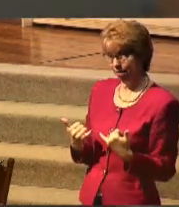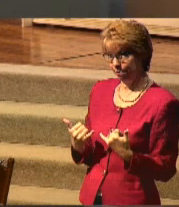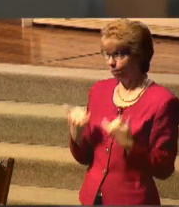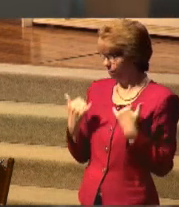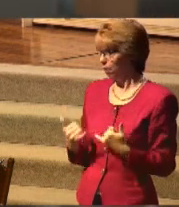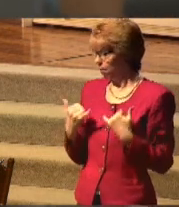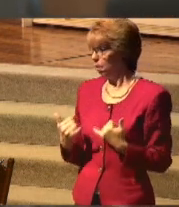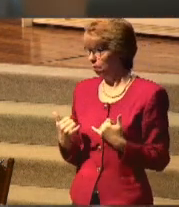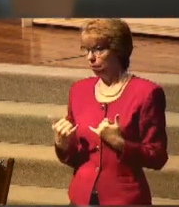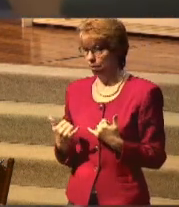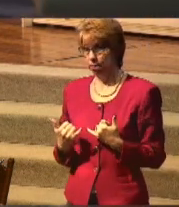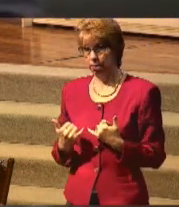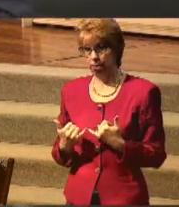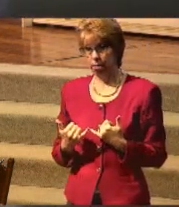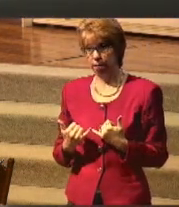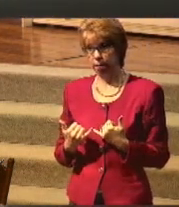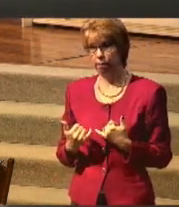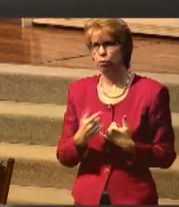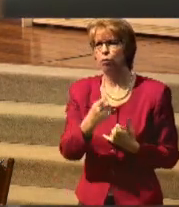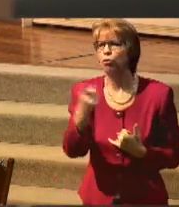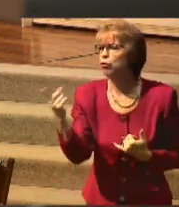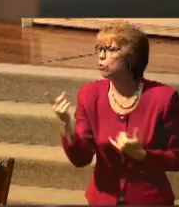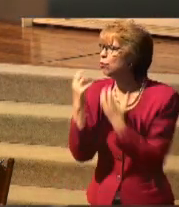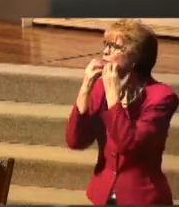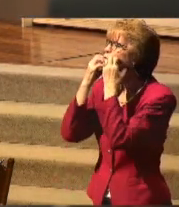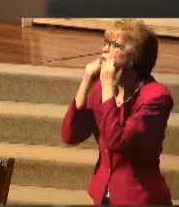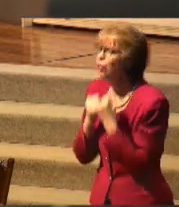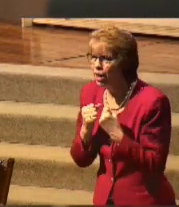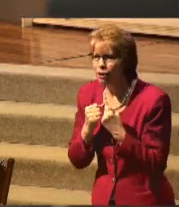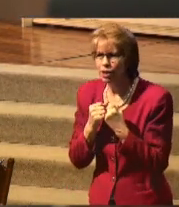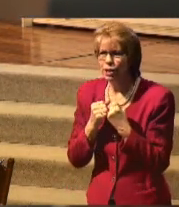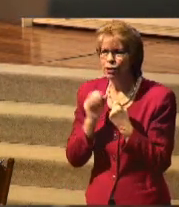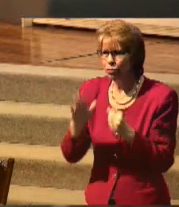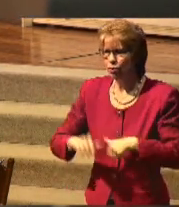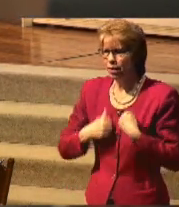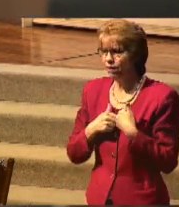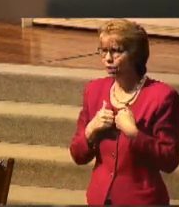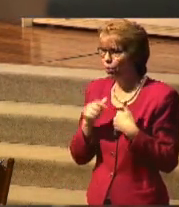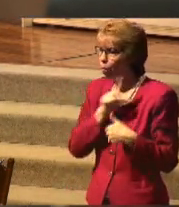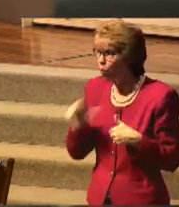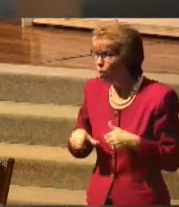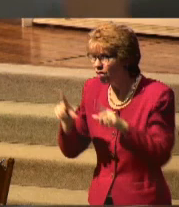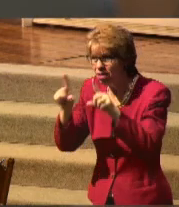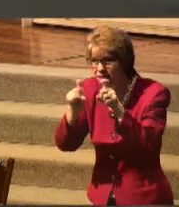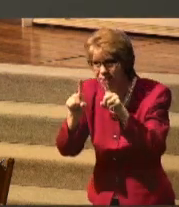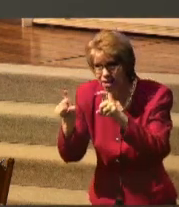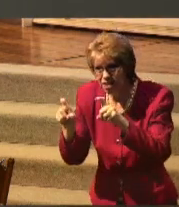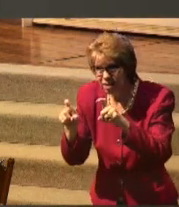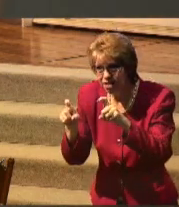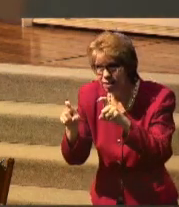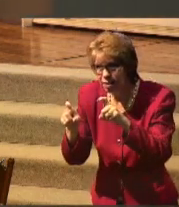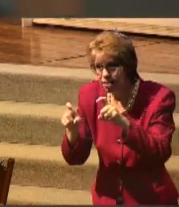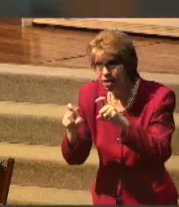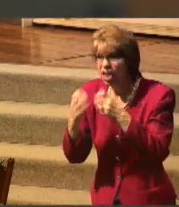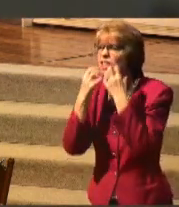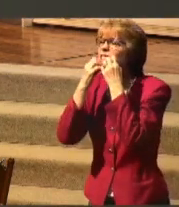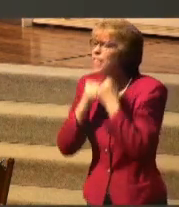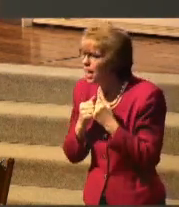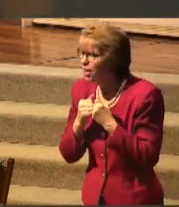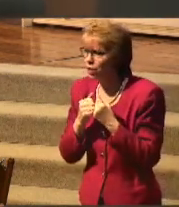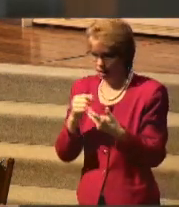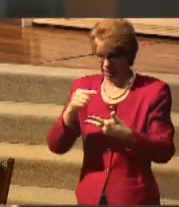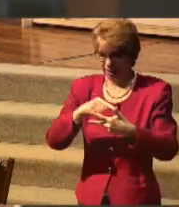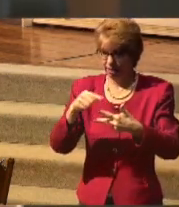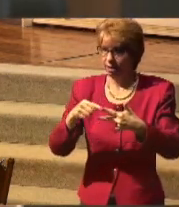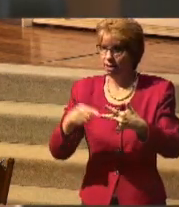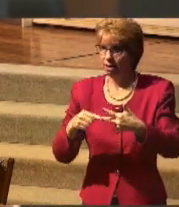Today, are you cherishing your living Lord? Are you cherishing those you love? Are you cherishing the